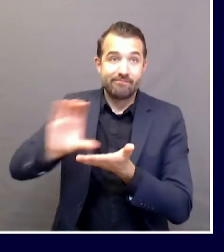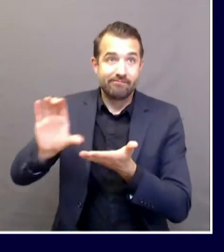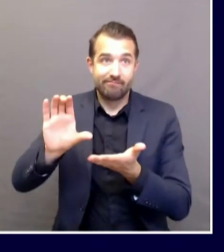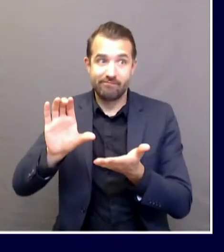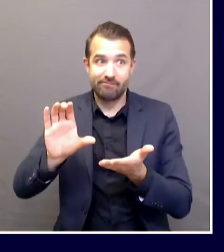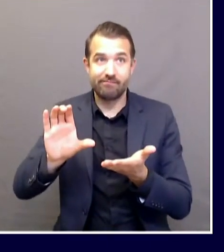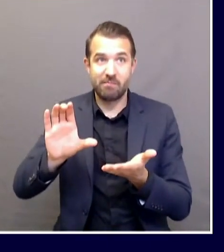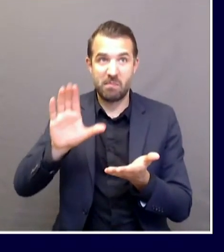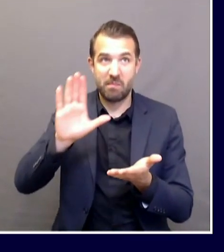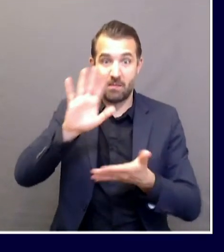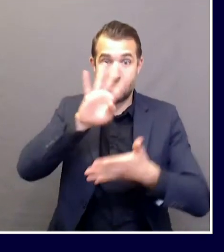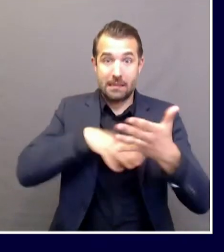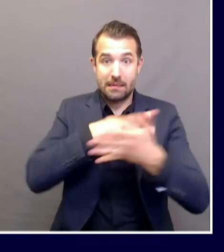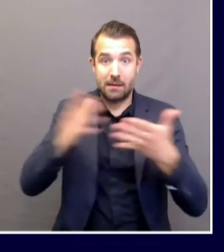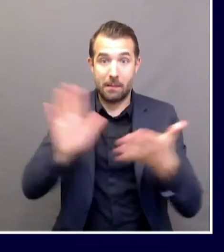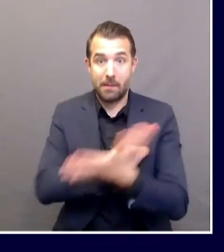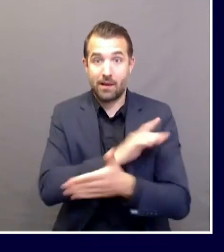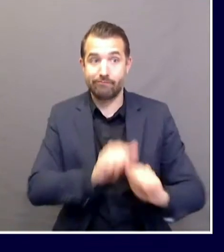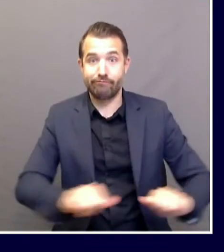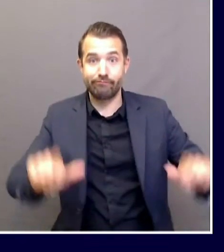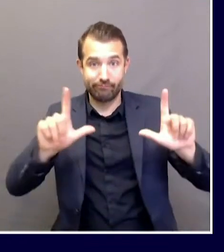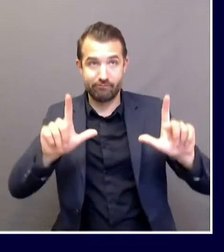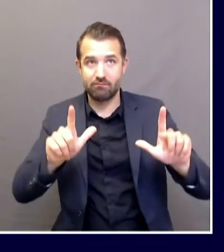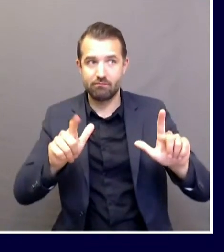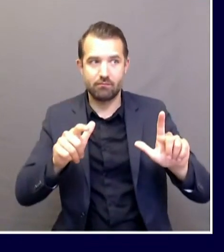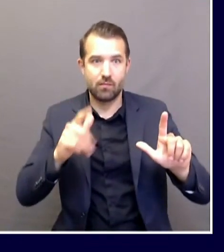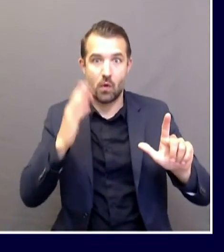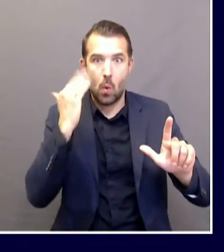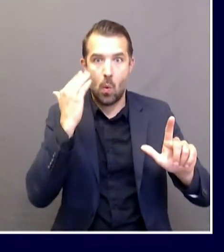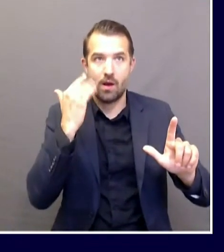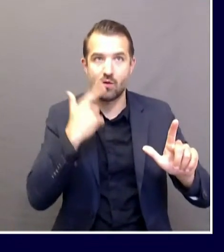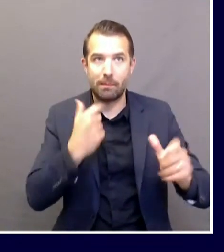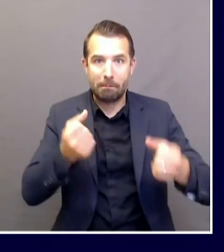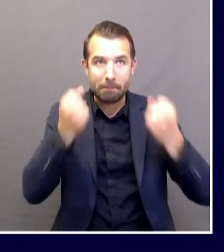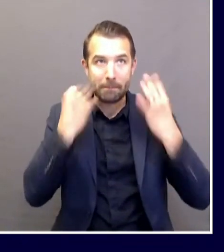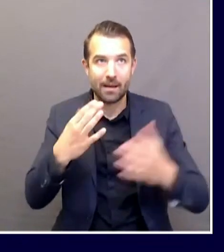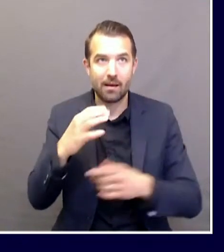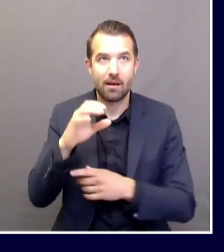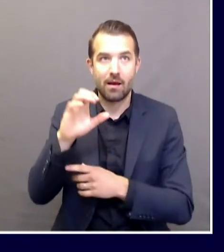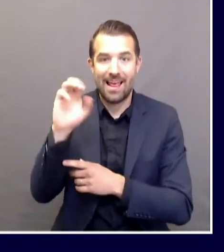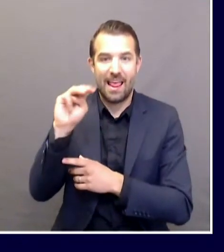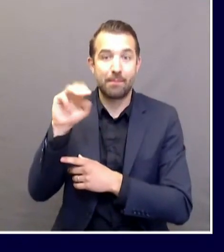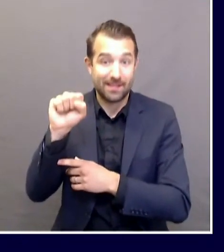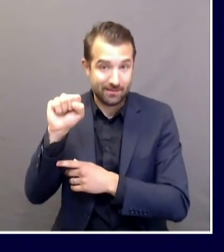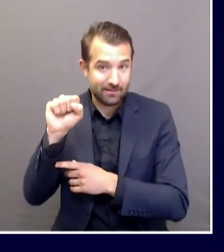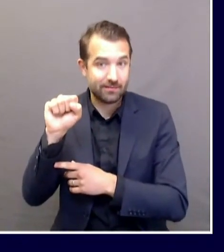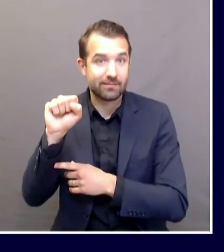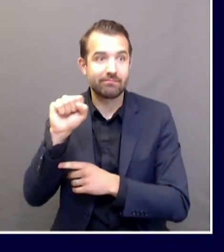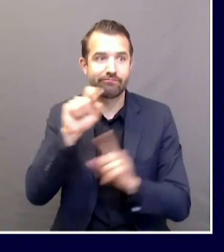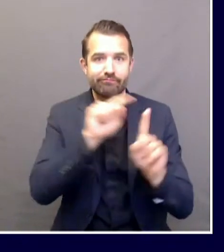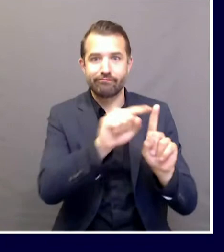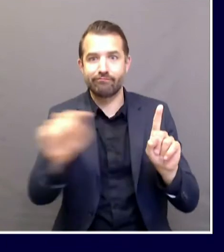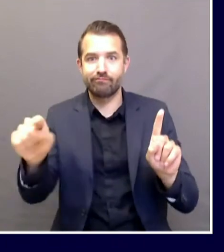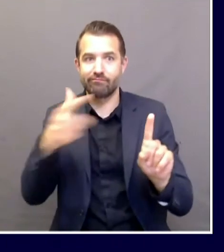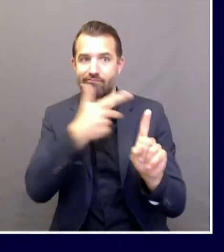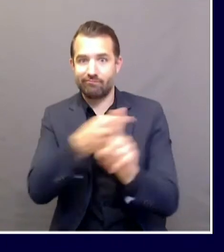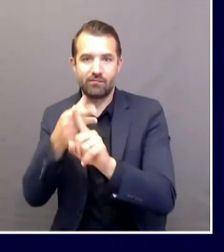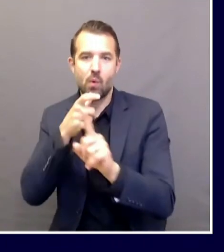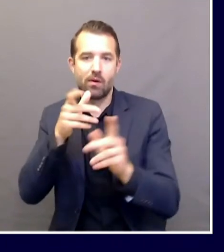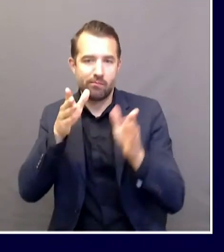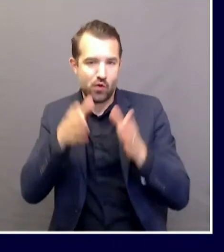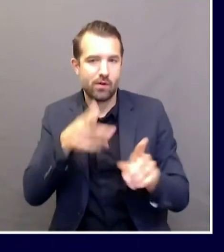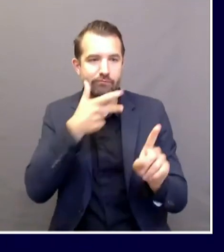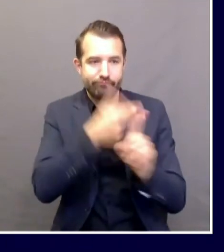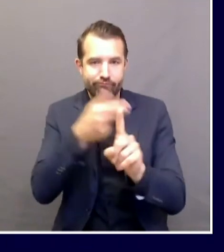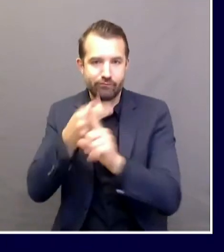supporting EMS clinicians in particular. I had the chance to meet with them late last week, and they are eager to get